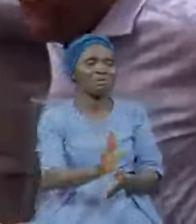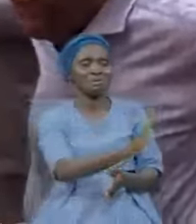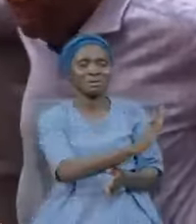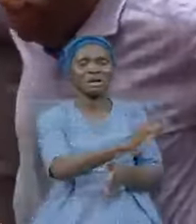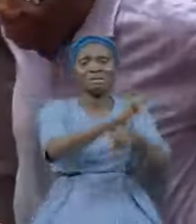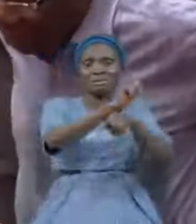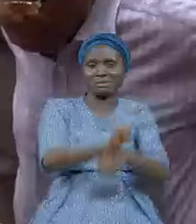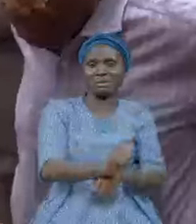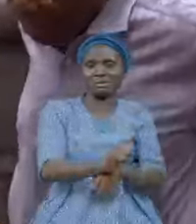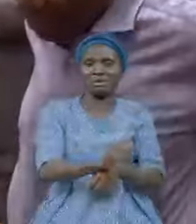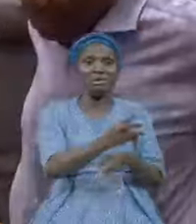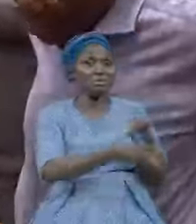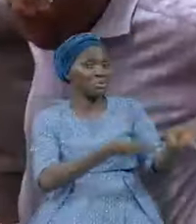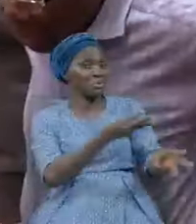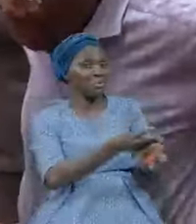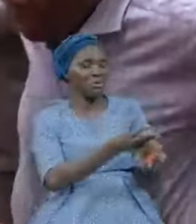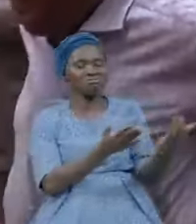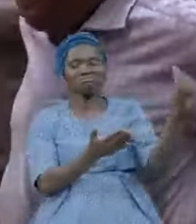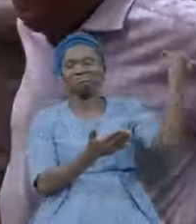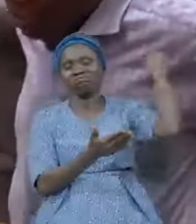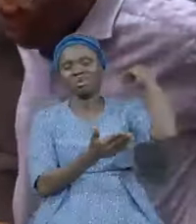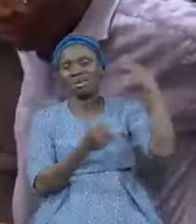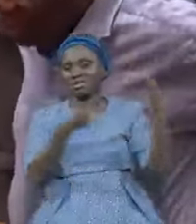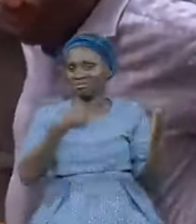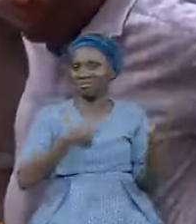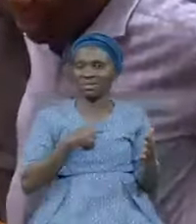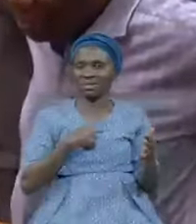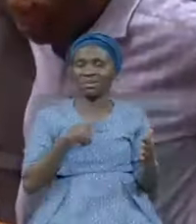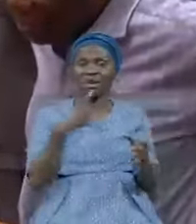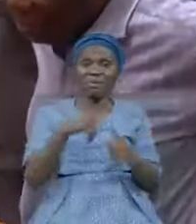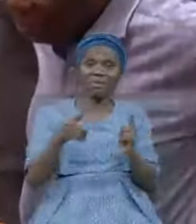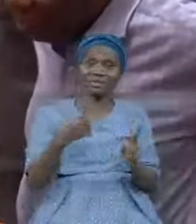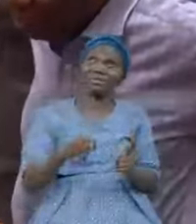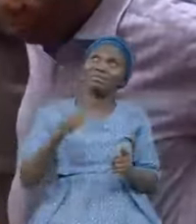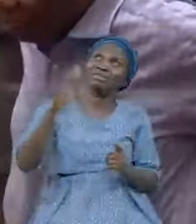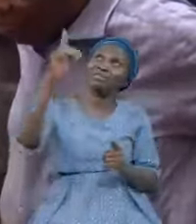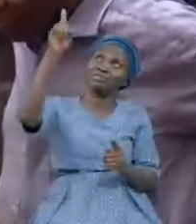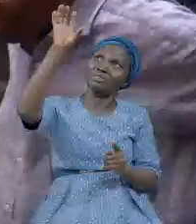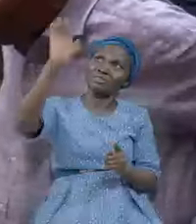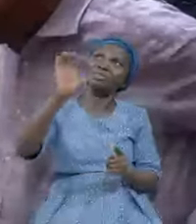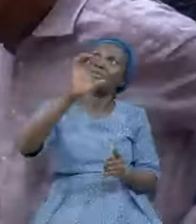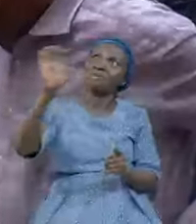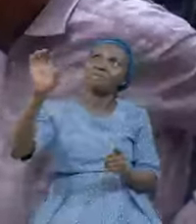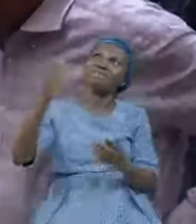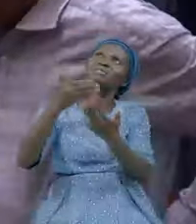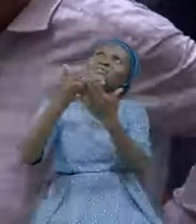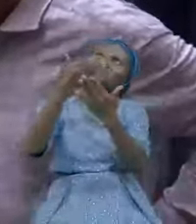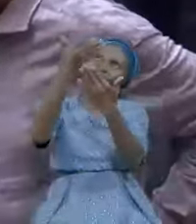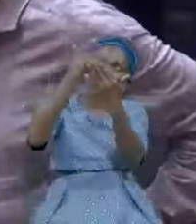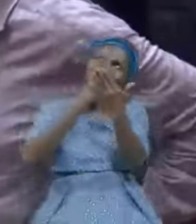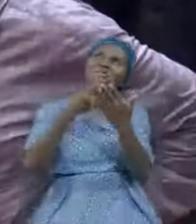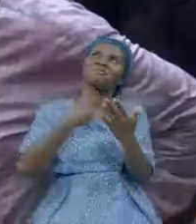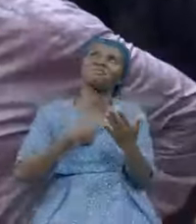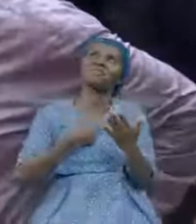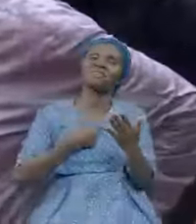the world behind me, the cross before me, no turning